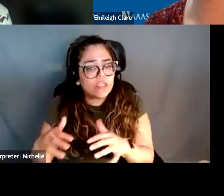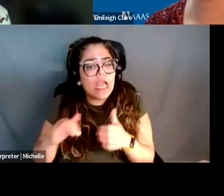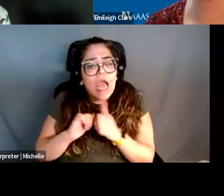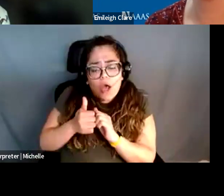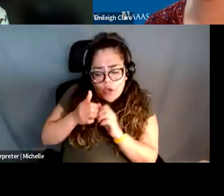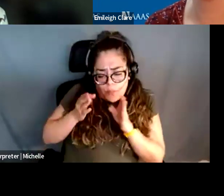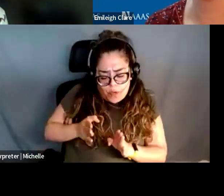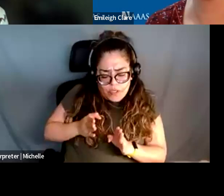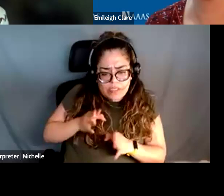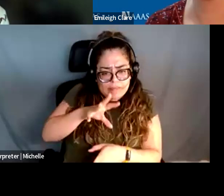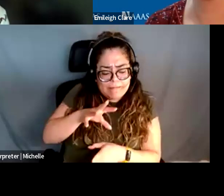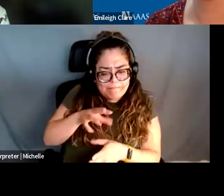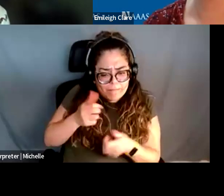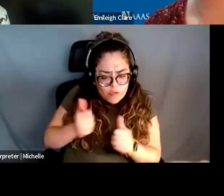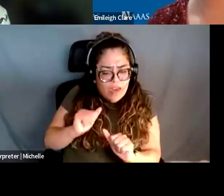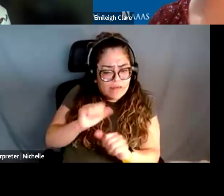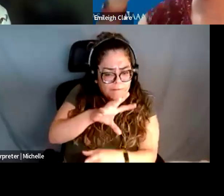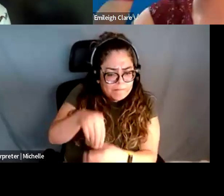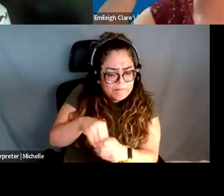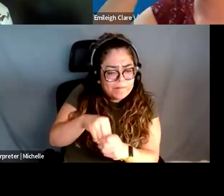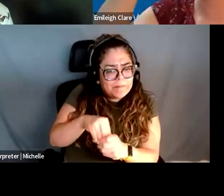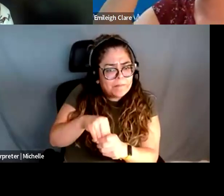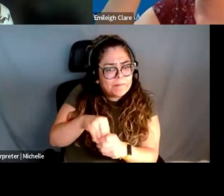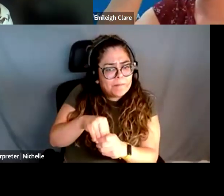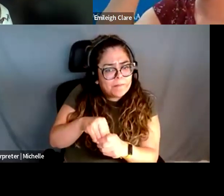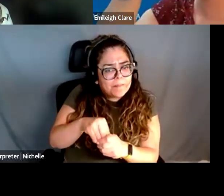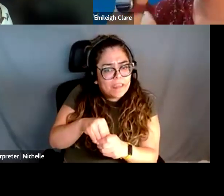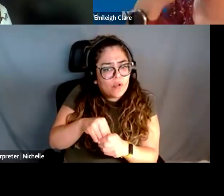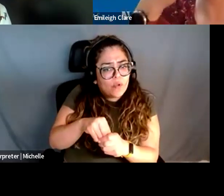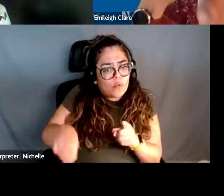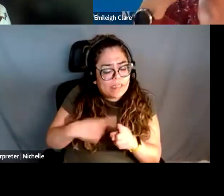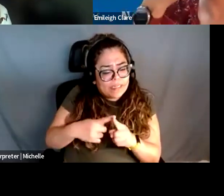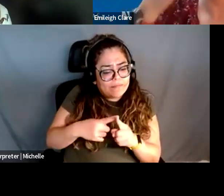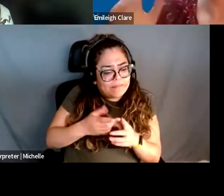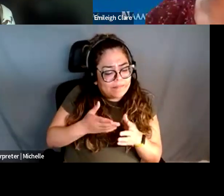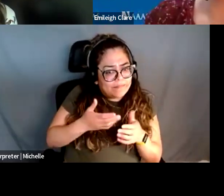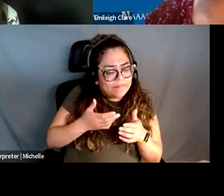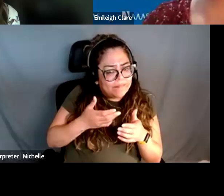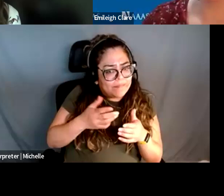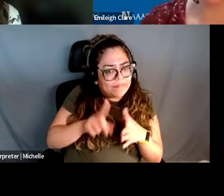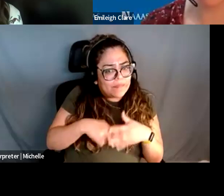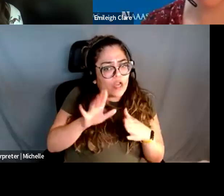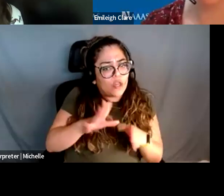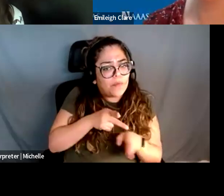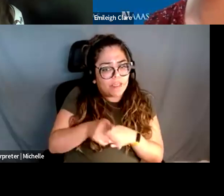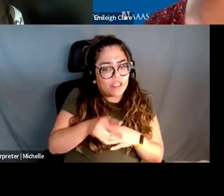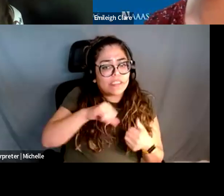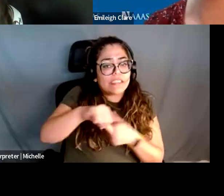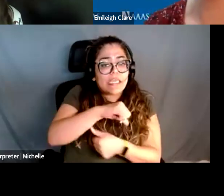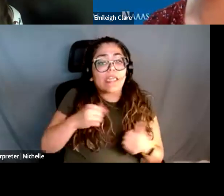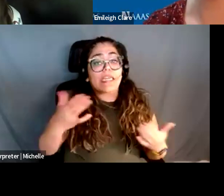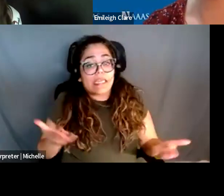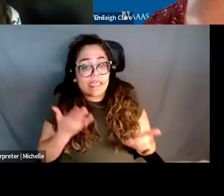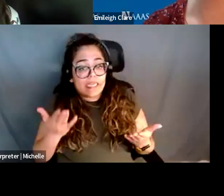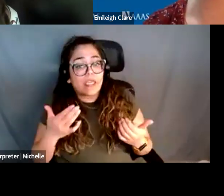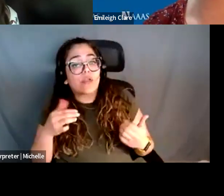they're engaging in their professional society? Mm-hmm. Definitely. So at the Wildlife Society, we do have a member directory, which is